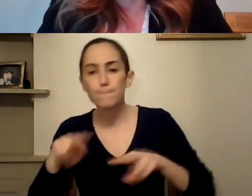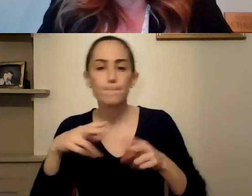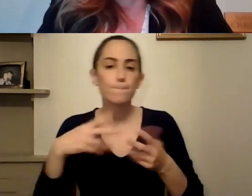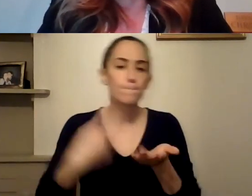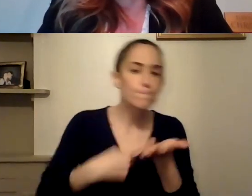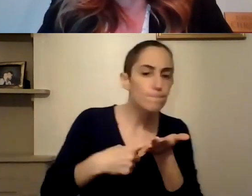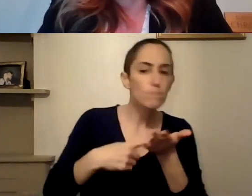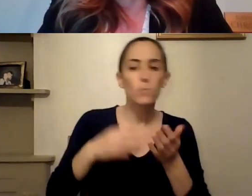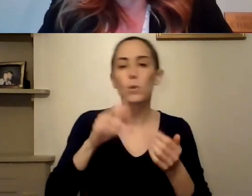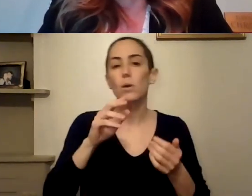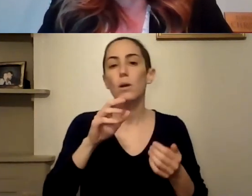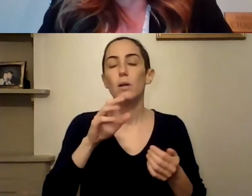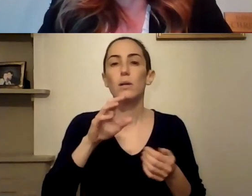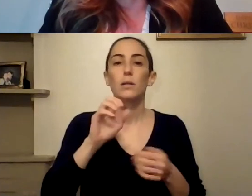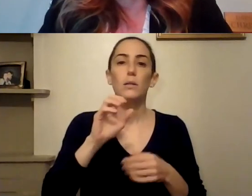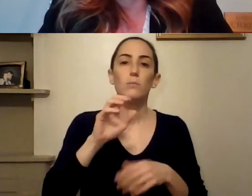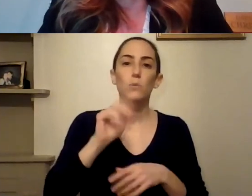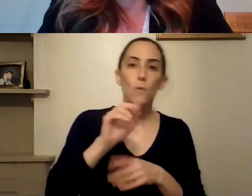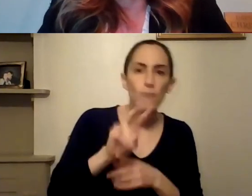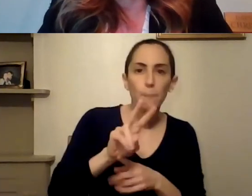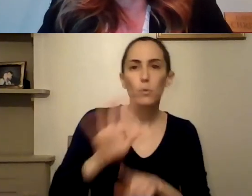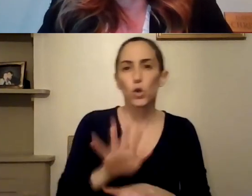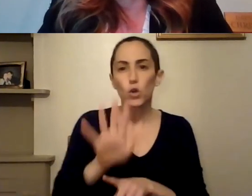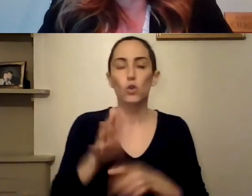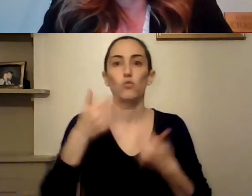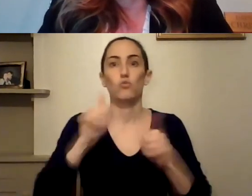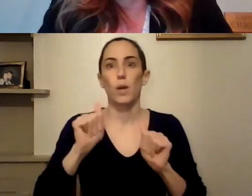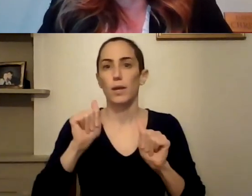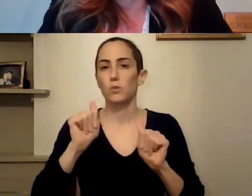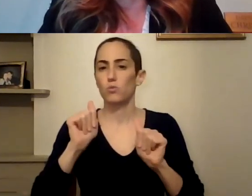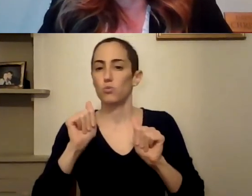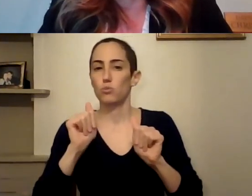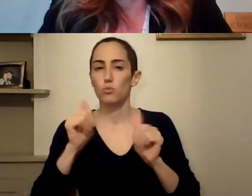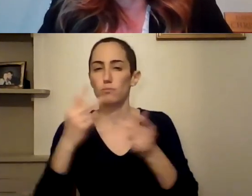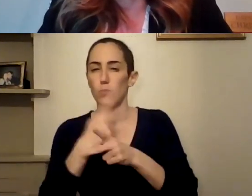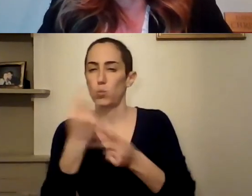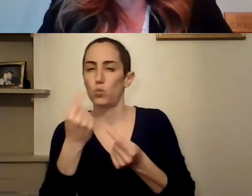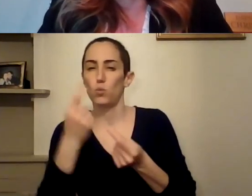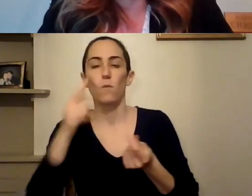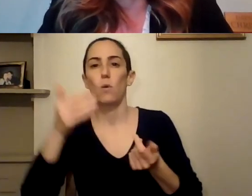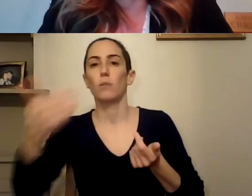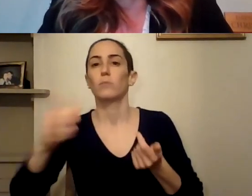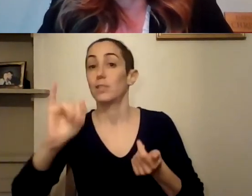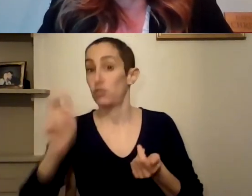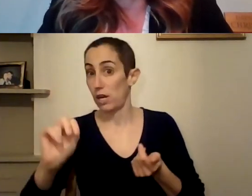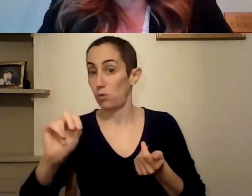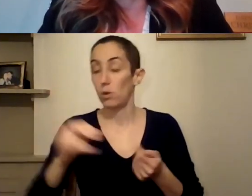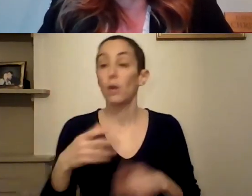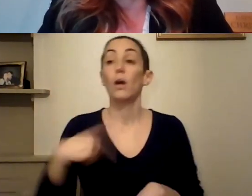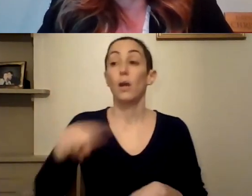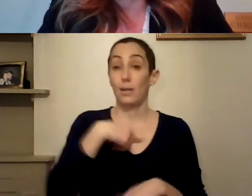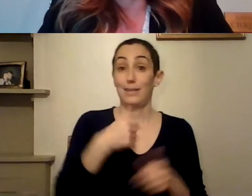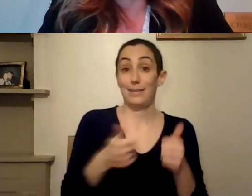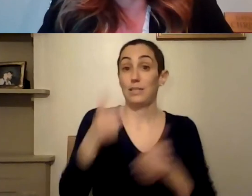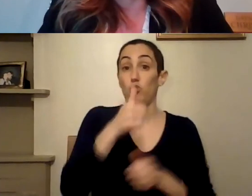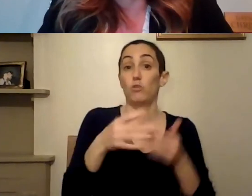November to understand January. We've talked as a senior leadership team. We don't believe we're in a place to